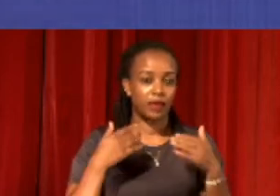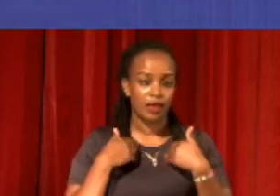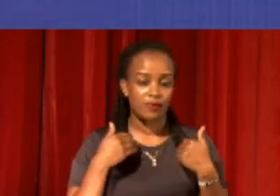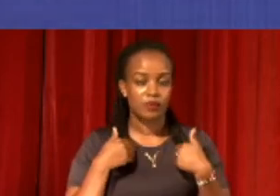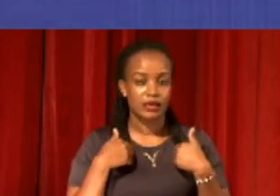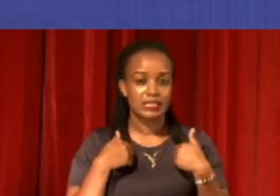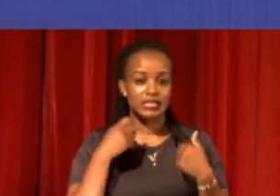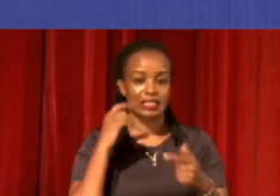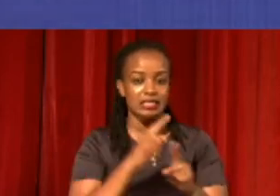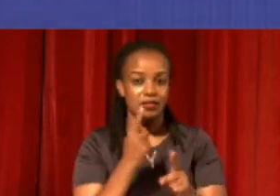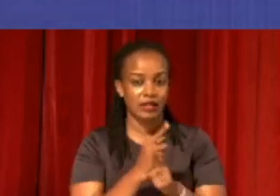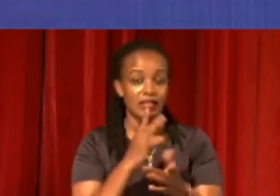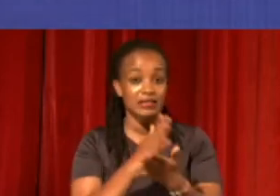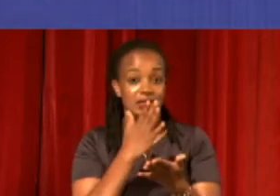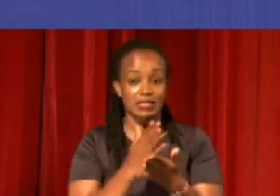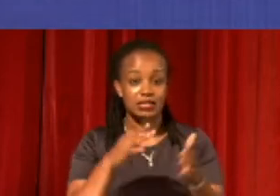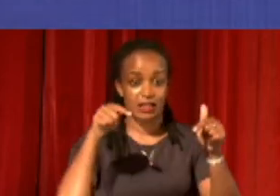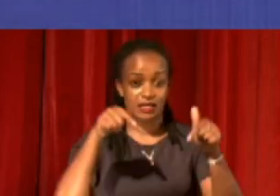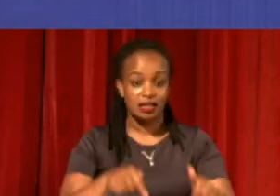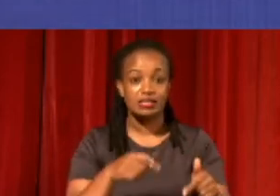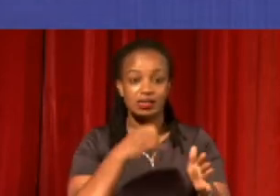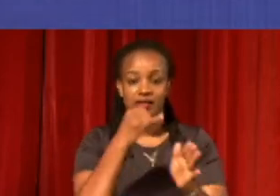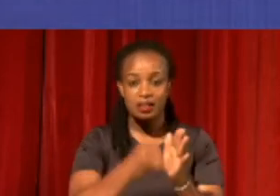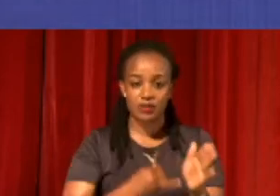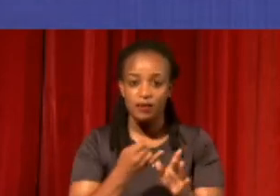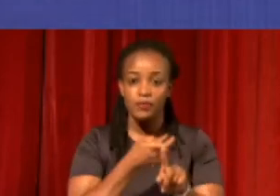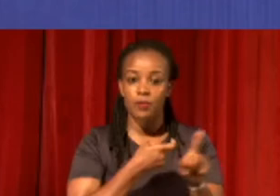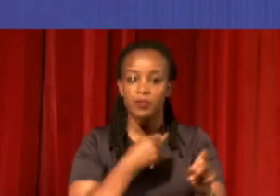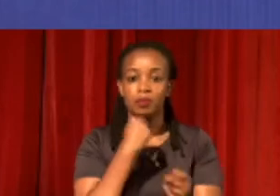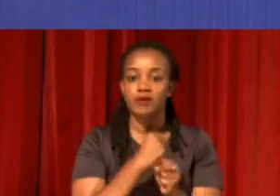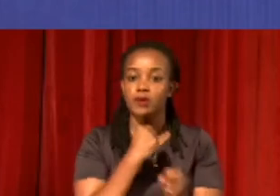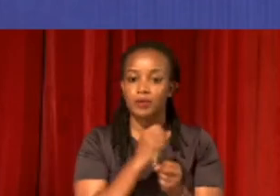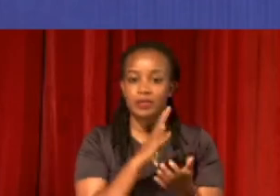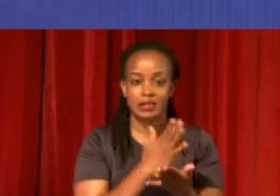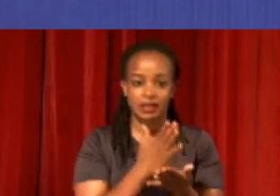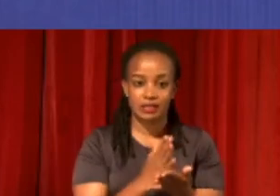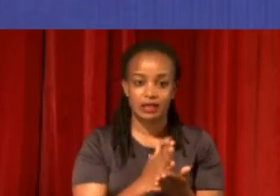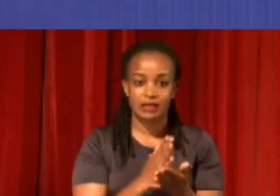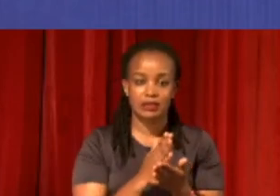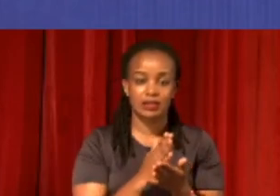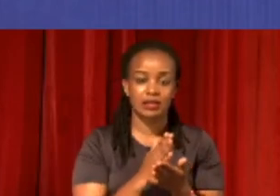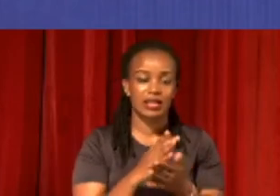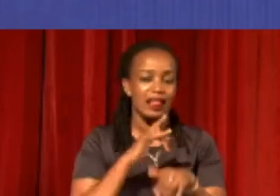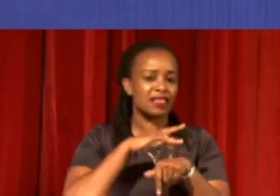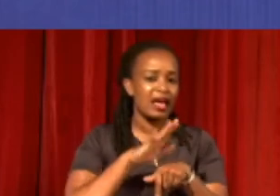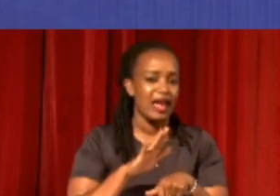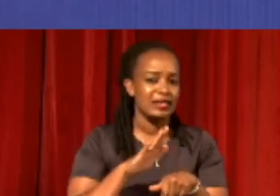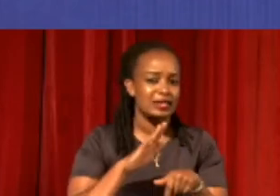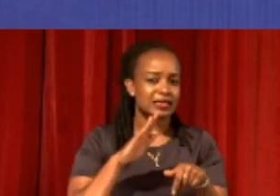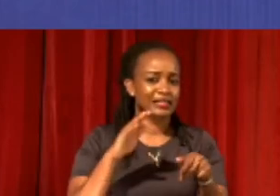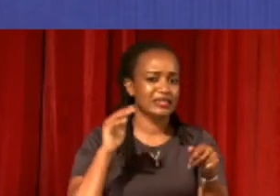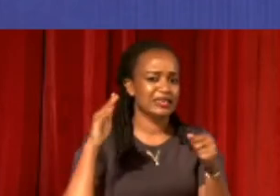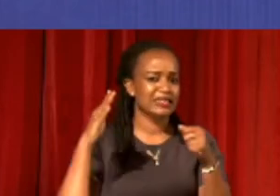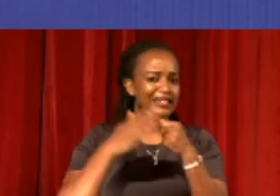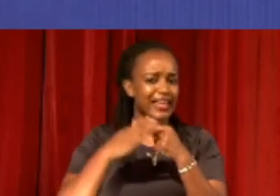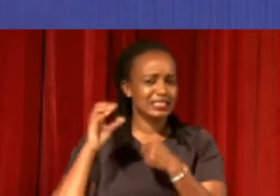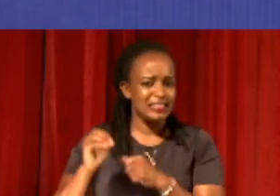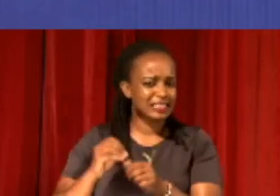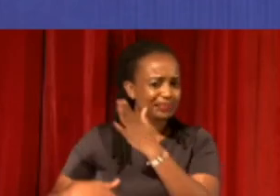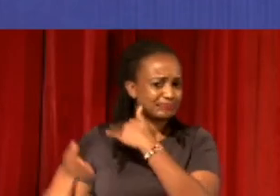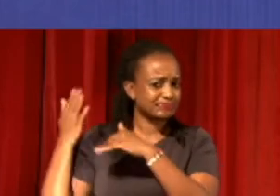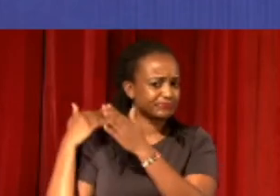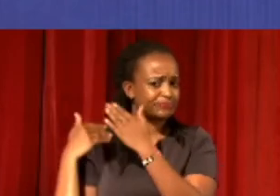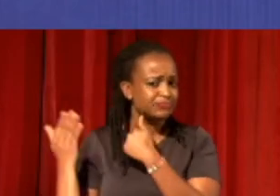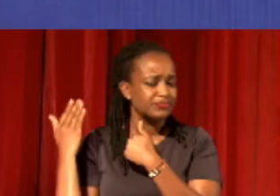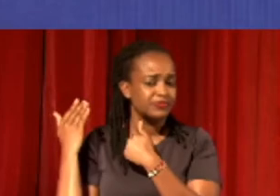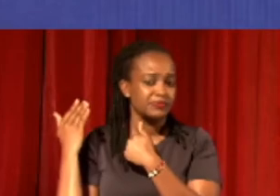music industry, from the performing sector, which I go back to the early 90s when I started entered the industry as a pianist. Mm-hmm. I